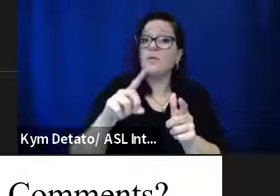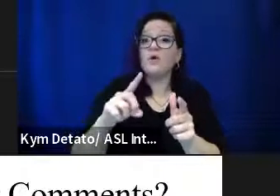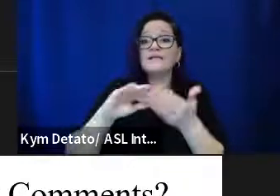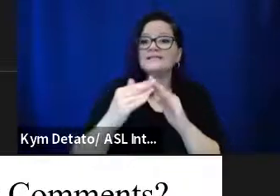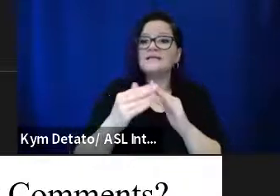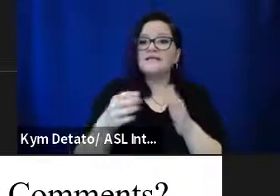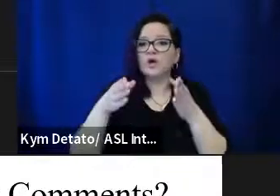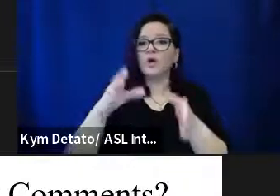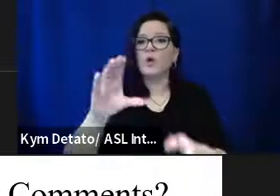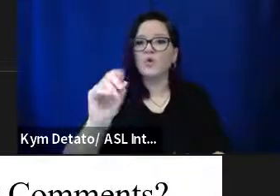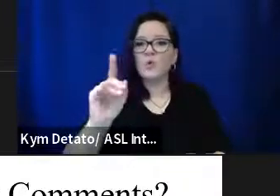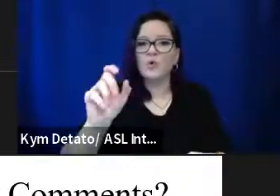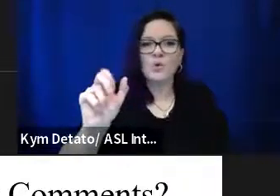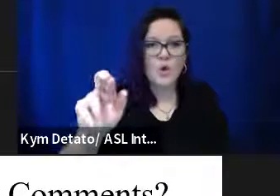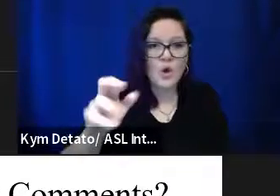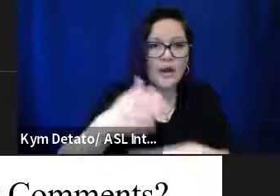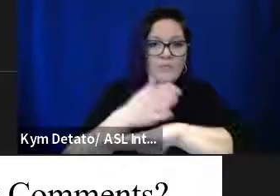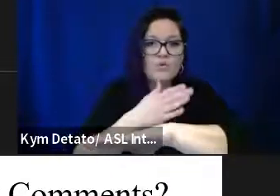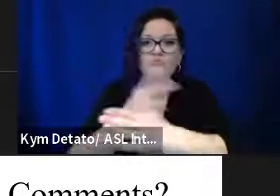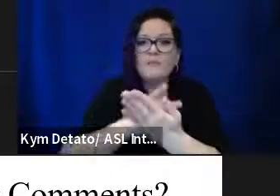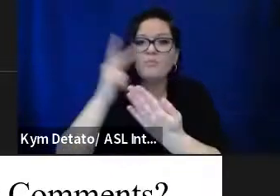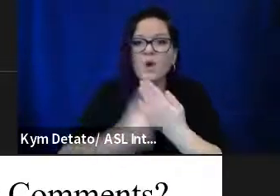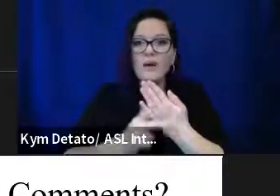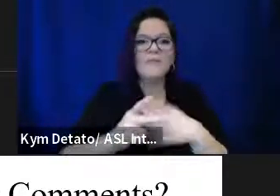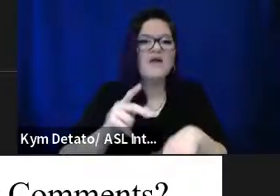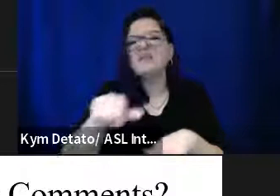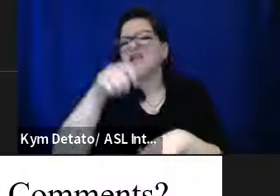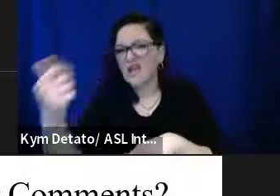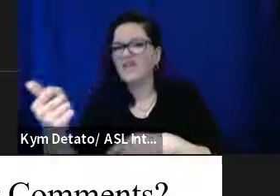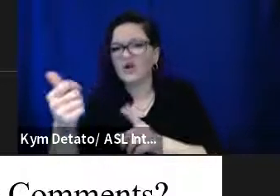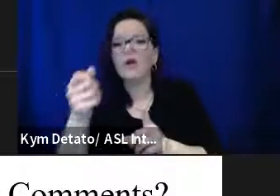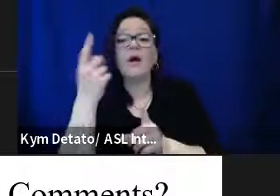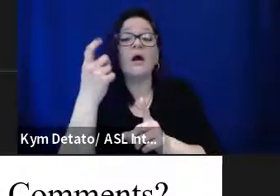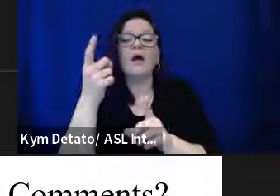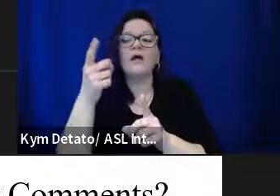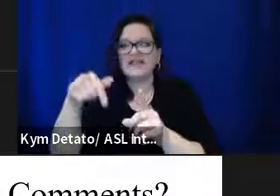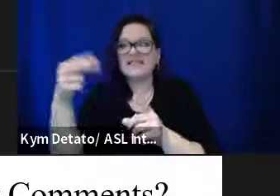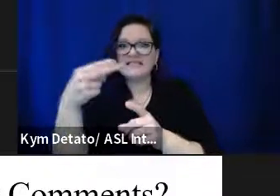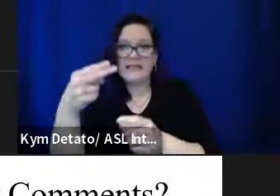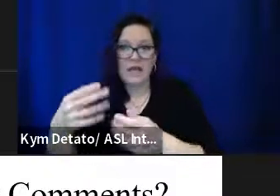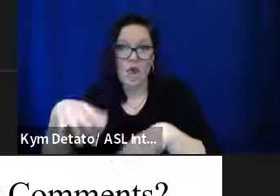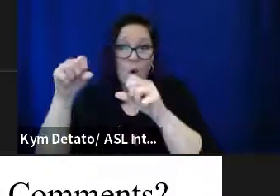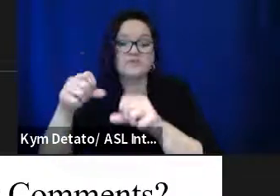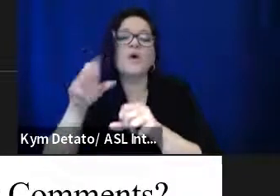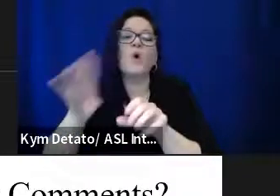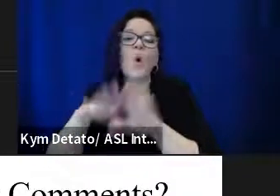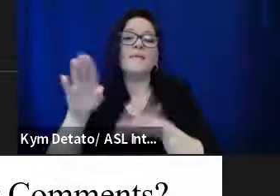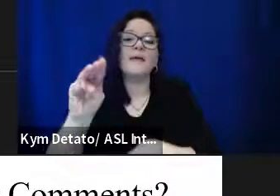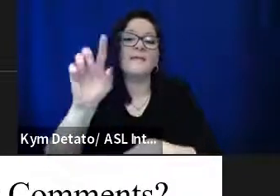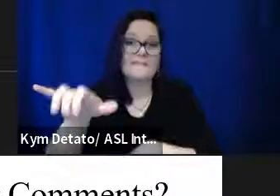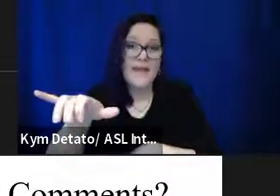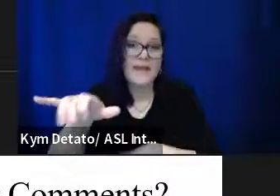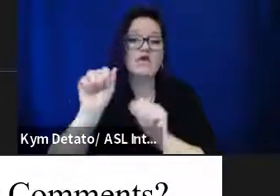program. This is our other grant that we host from the city, which will open in May. And you could apply the business development